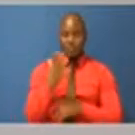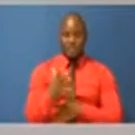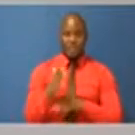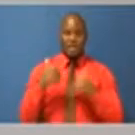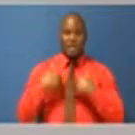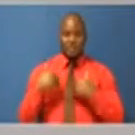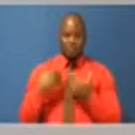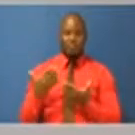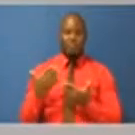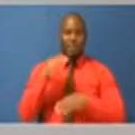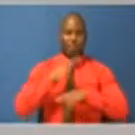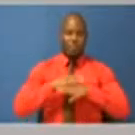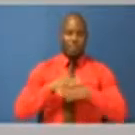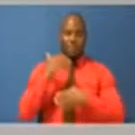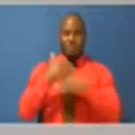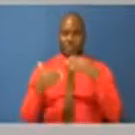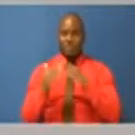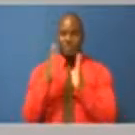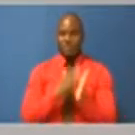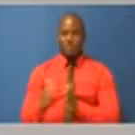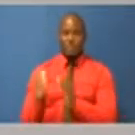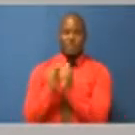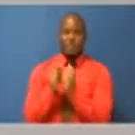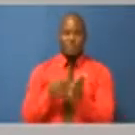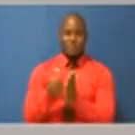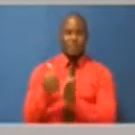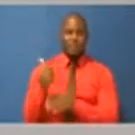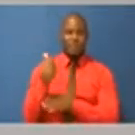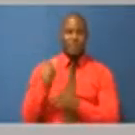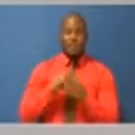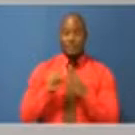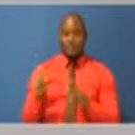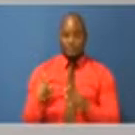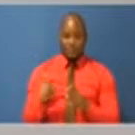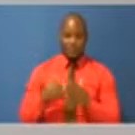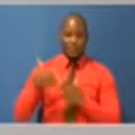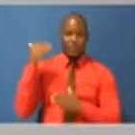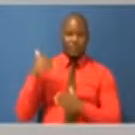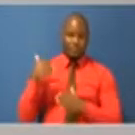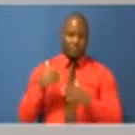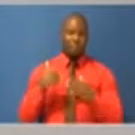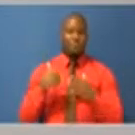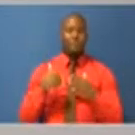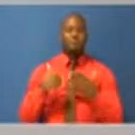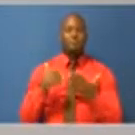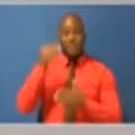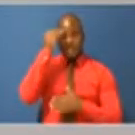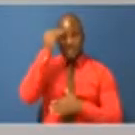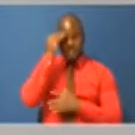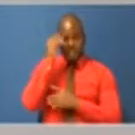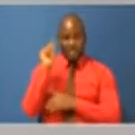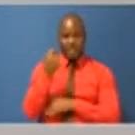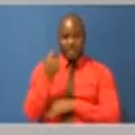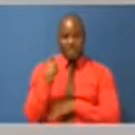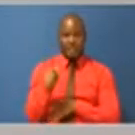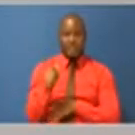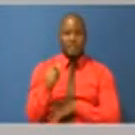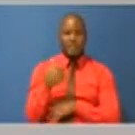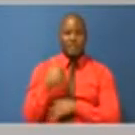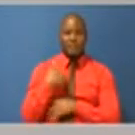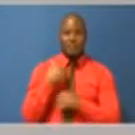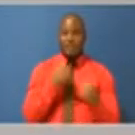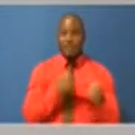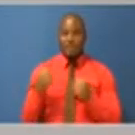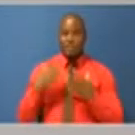have a payment structured plan where they can pay back because if you study the banking history of kenya you see that it's it's becoming